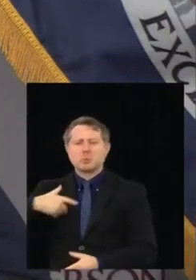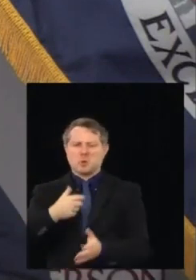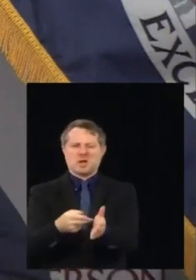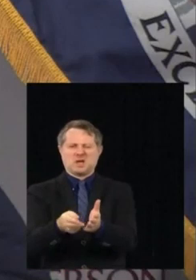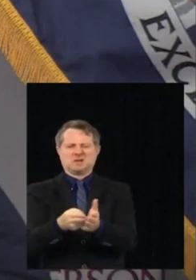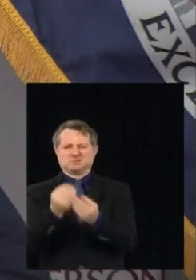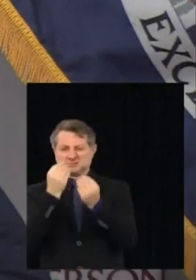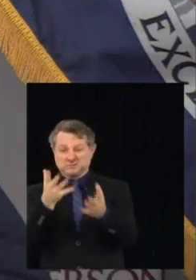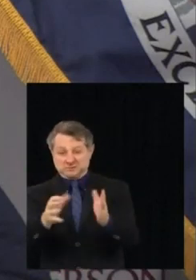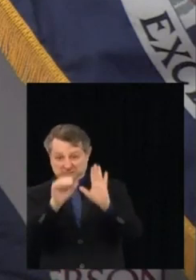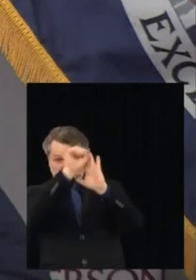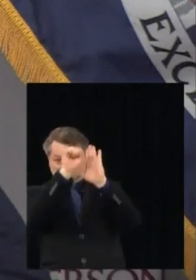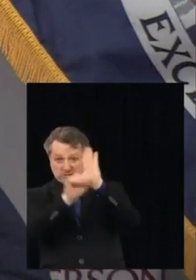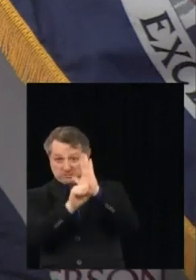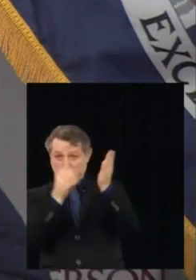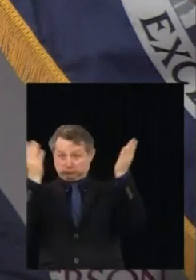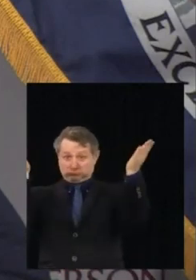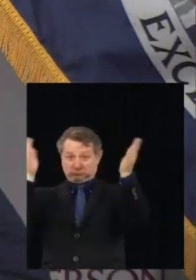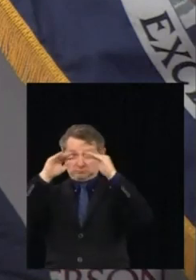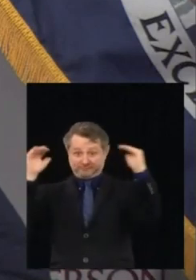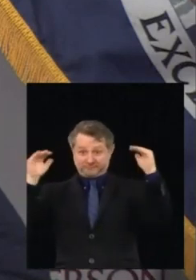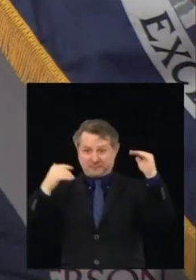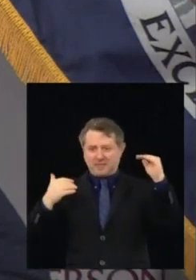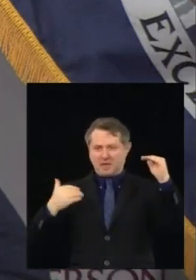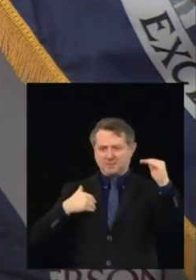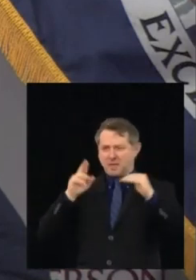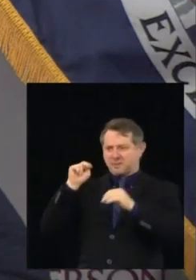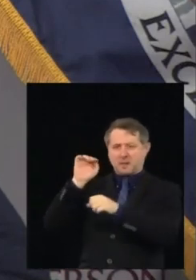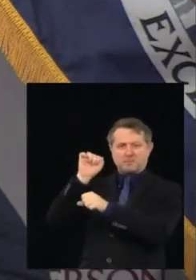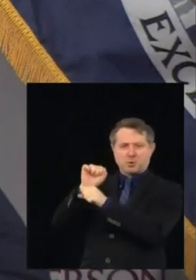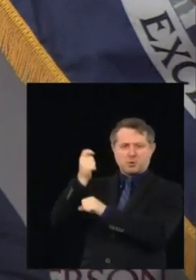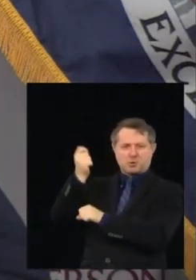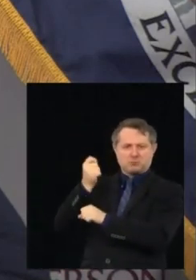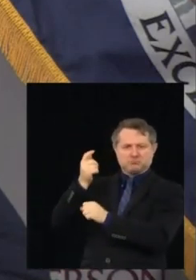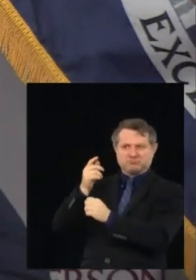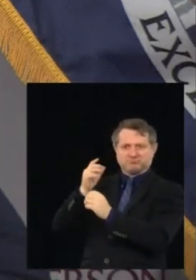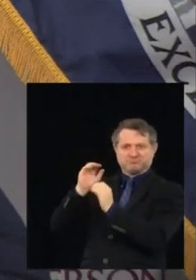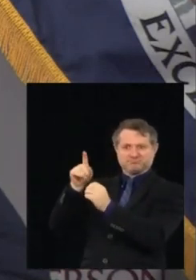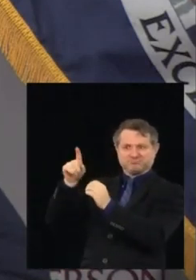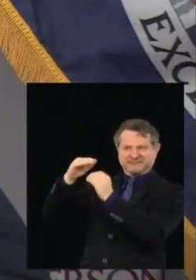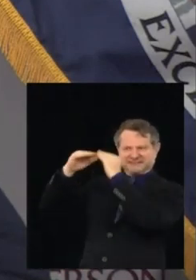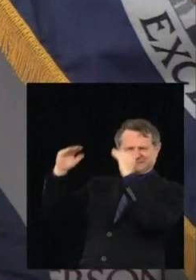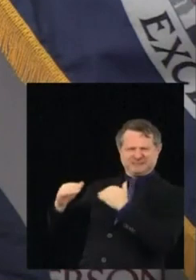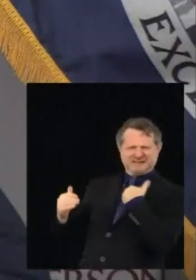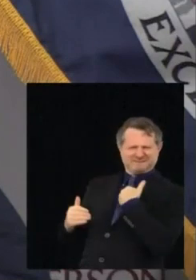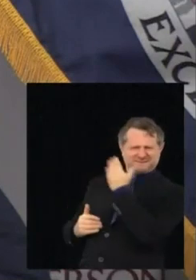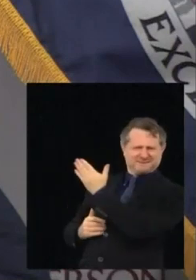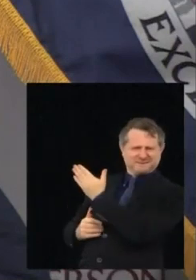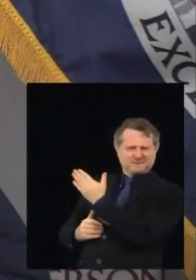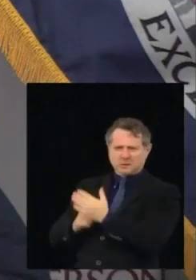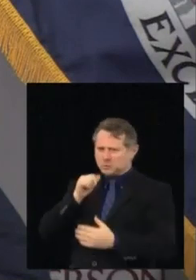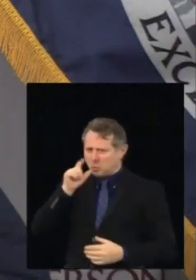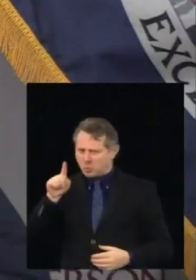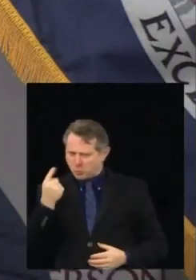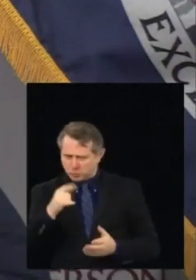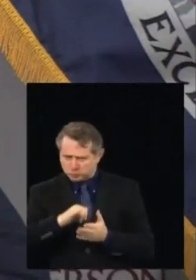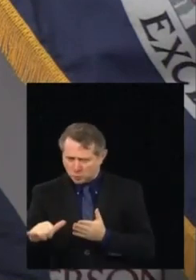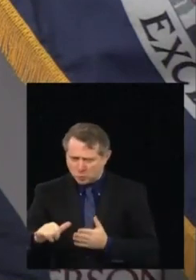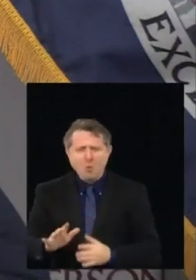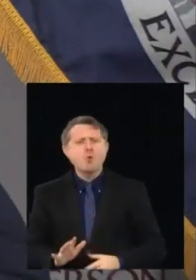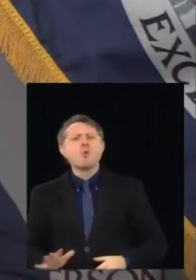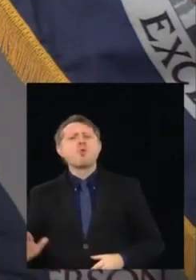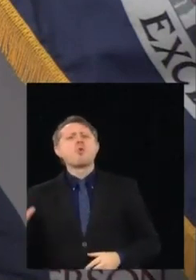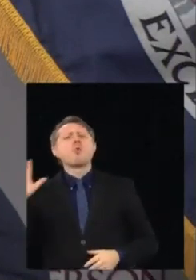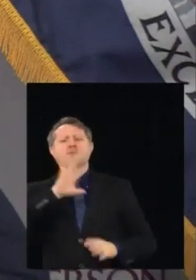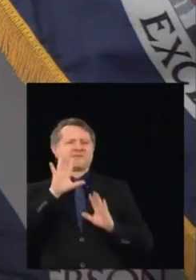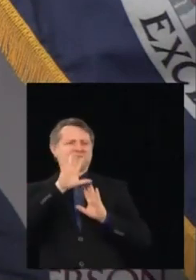have unemployment systems. The state's unemployment systems, because it's not New York, it's every state across the country. You know,